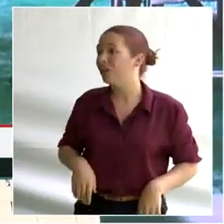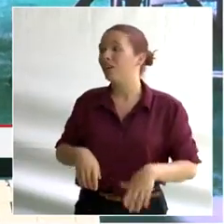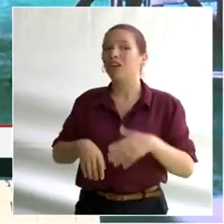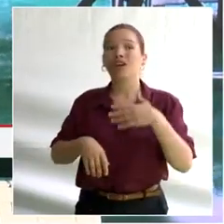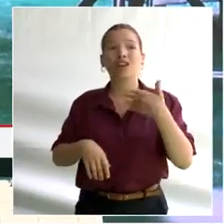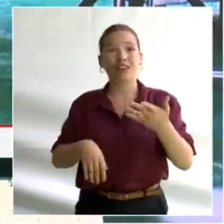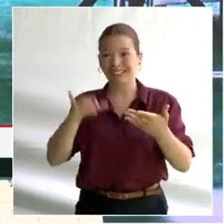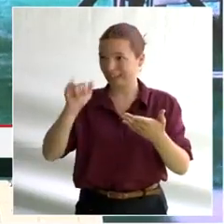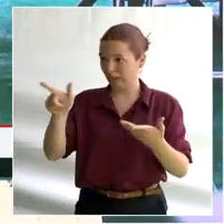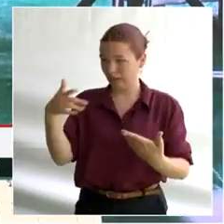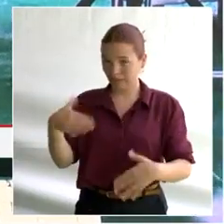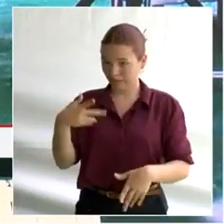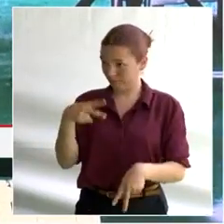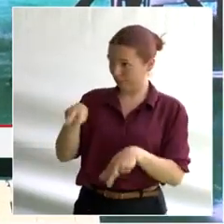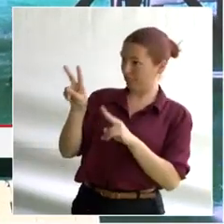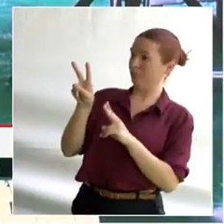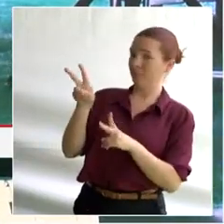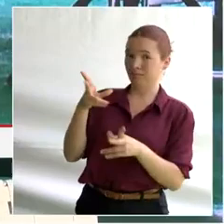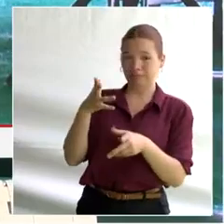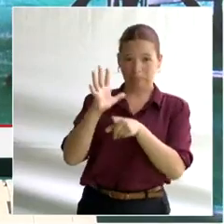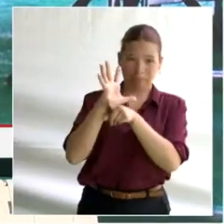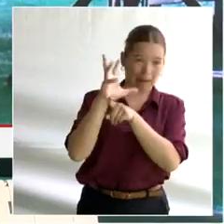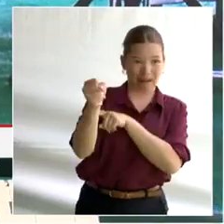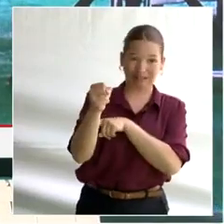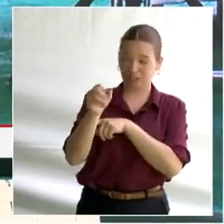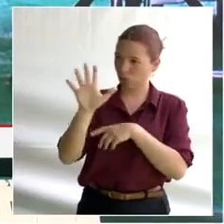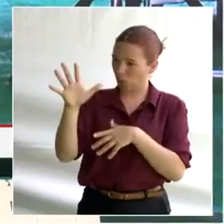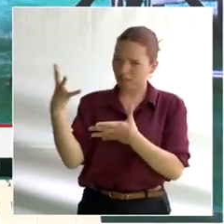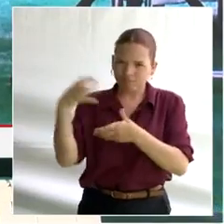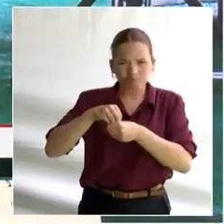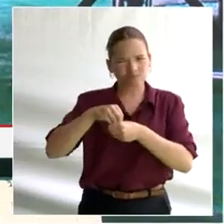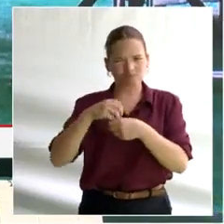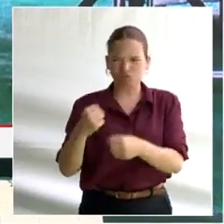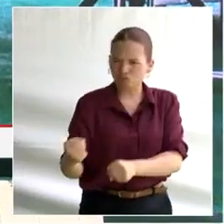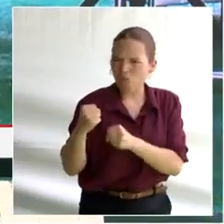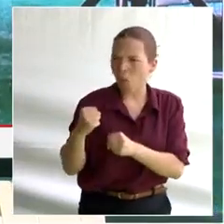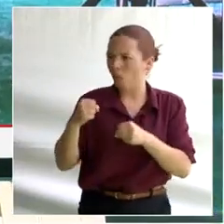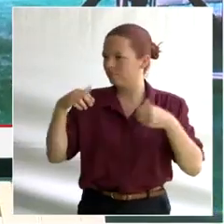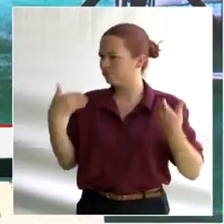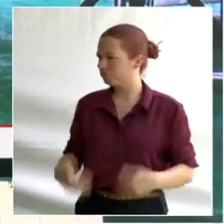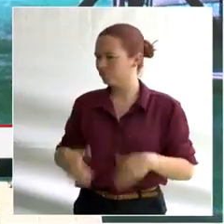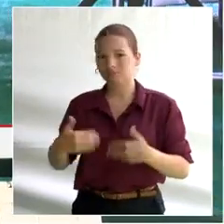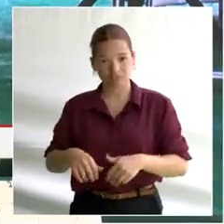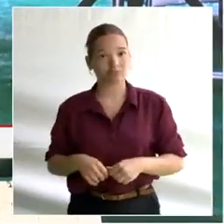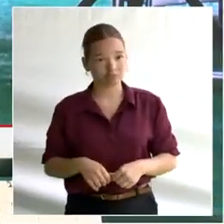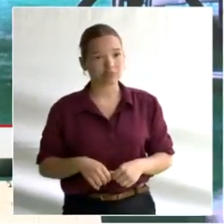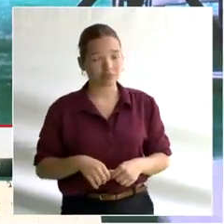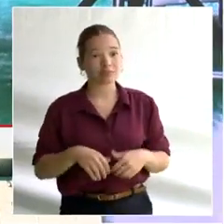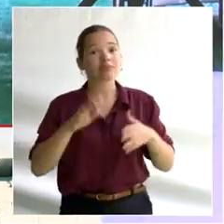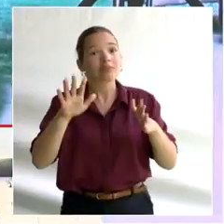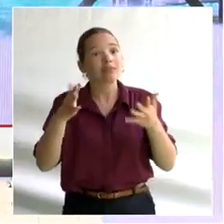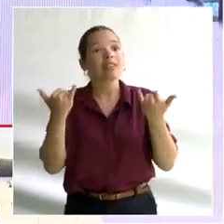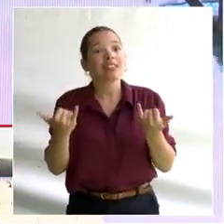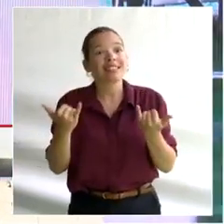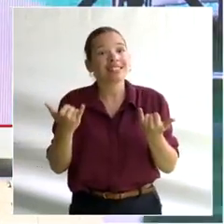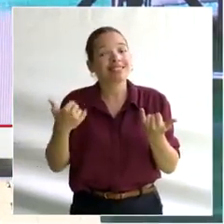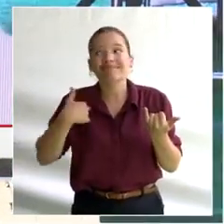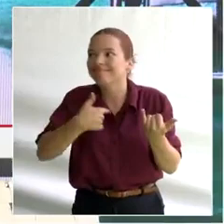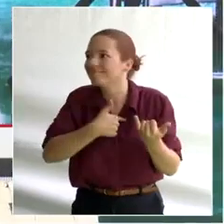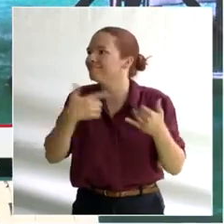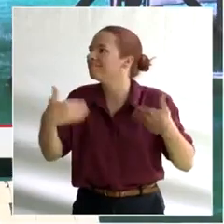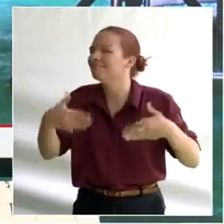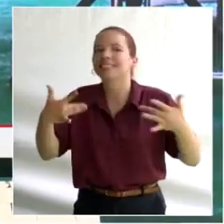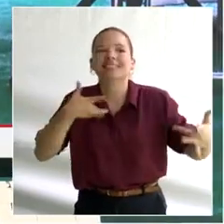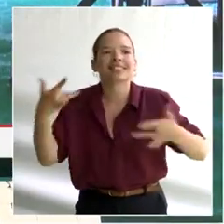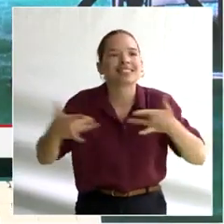Ludmila Sentsova, who's with us. And so now we're going to have a really exciting part of this where we get to see who's going to play who, right, Andrew?